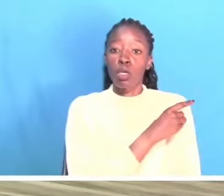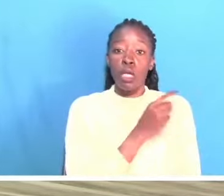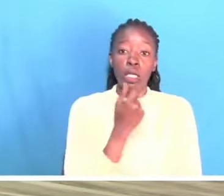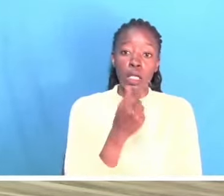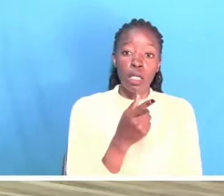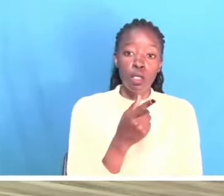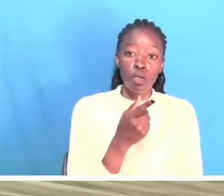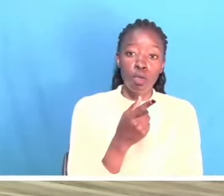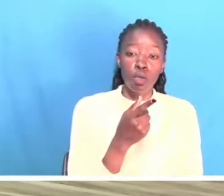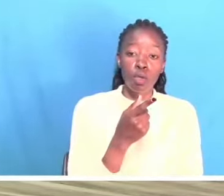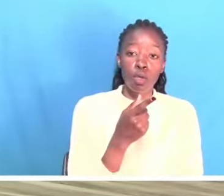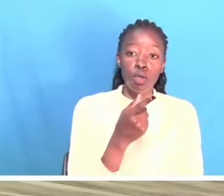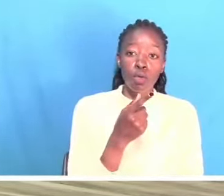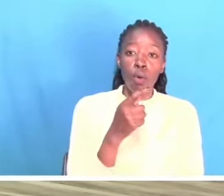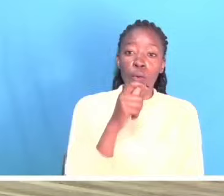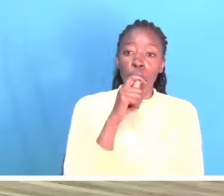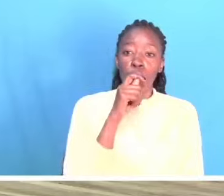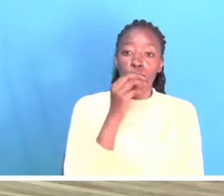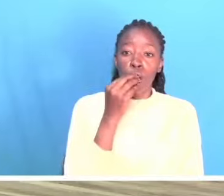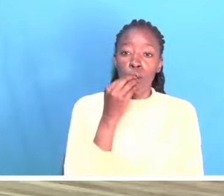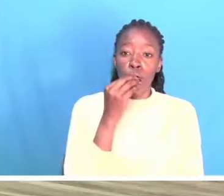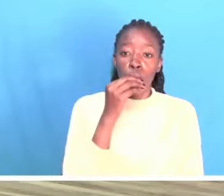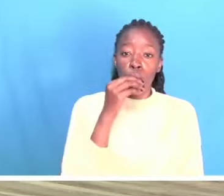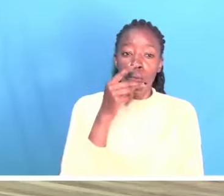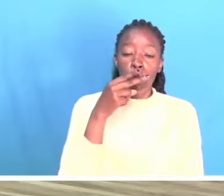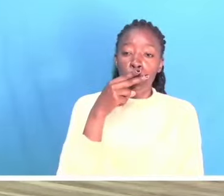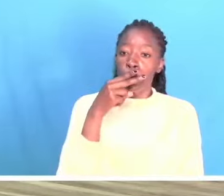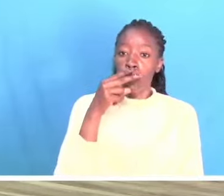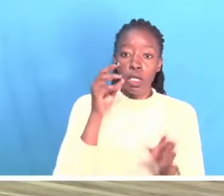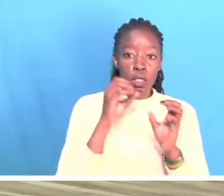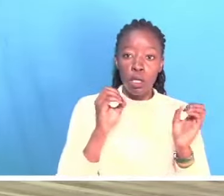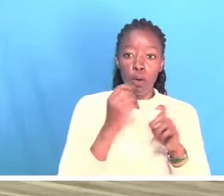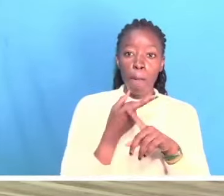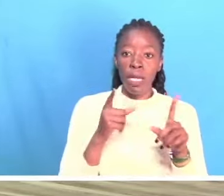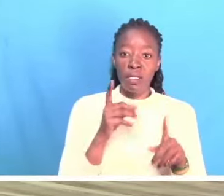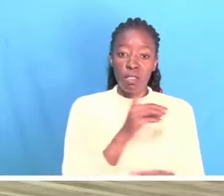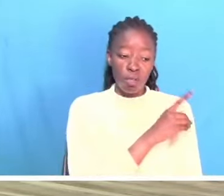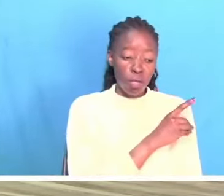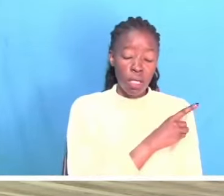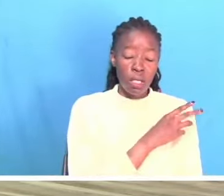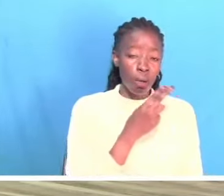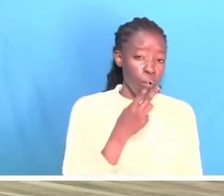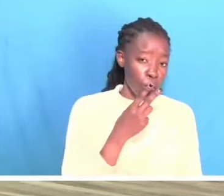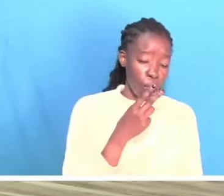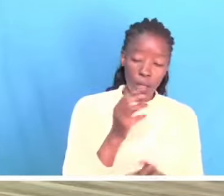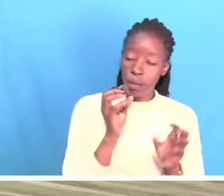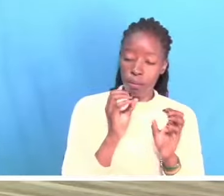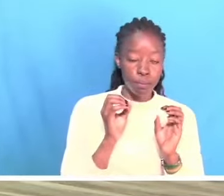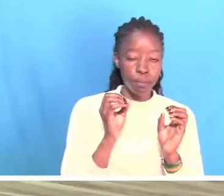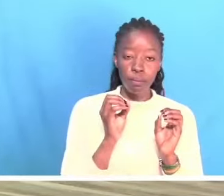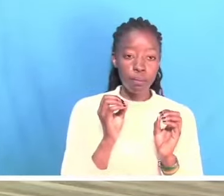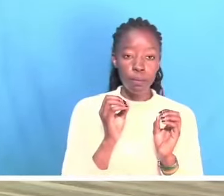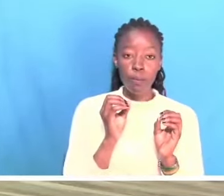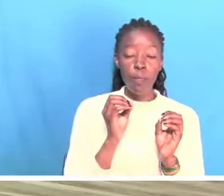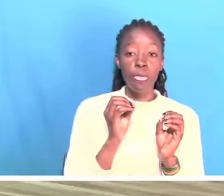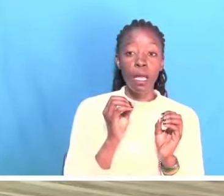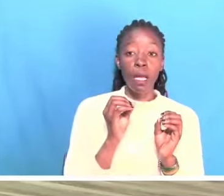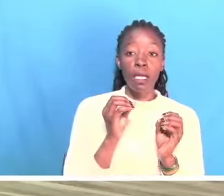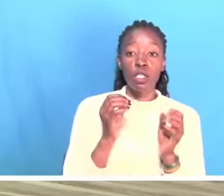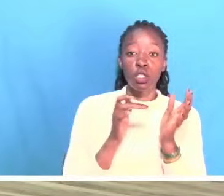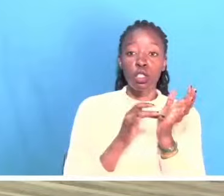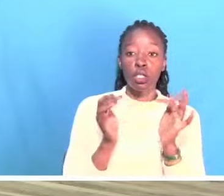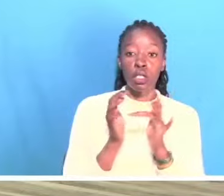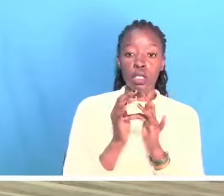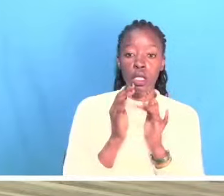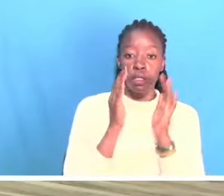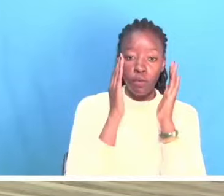for you, and they are saying to you that when they are smoking. And Jesus observed that in his Sermon on the Mount, that is